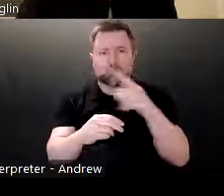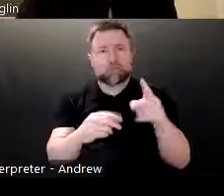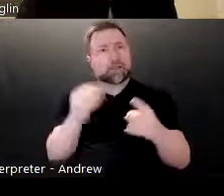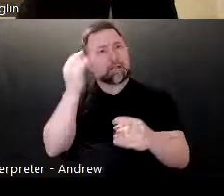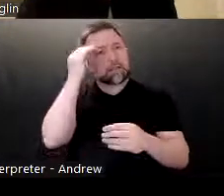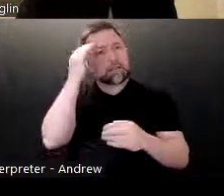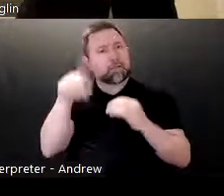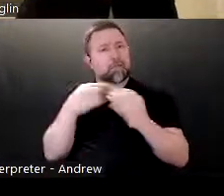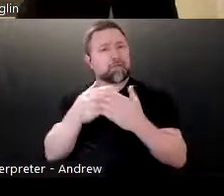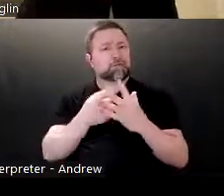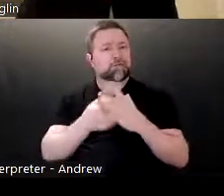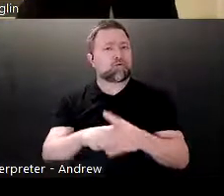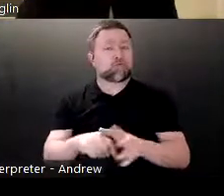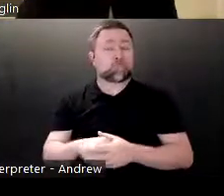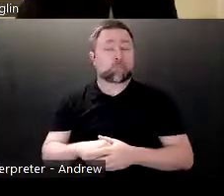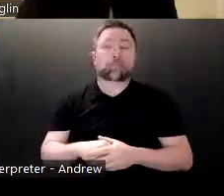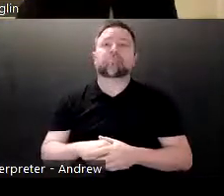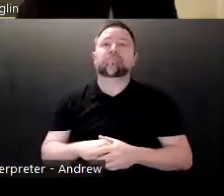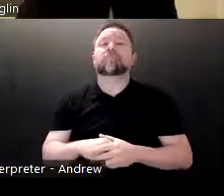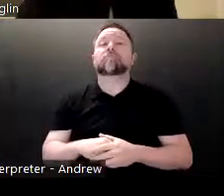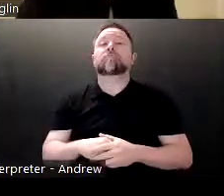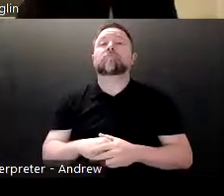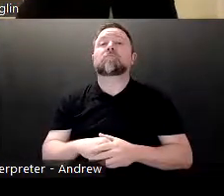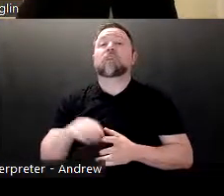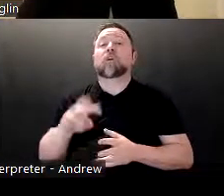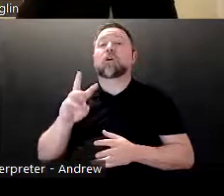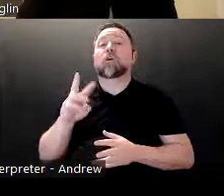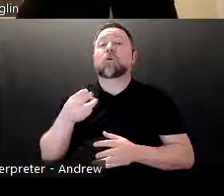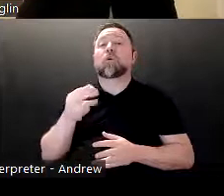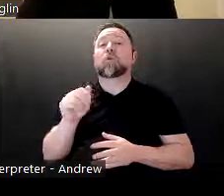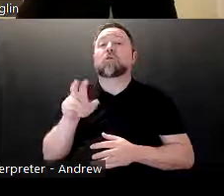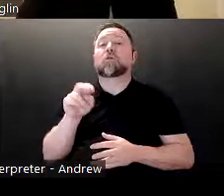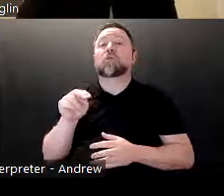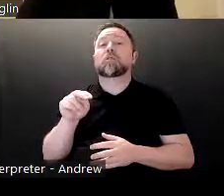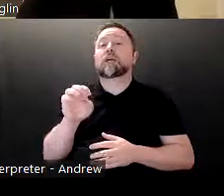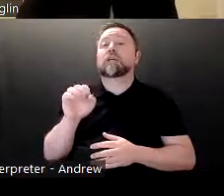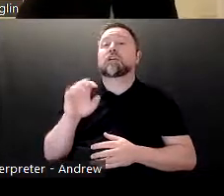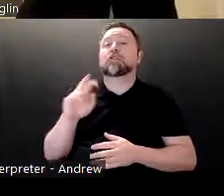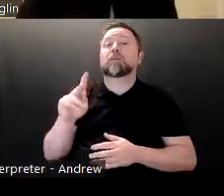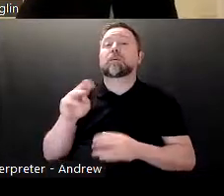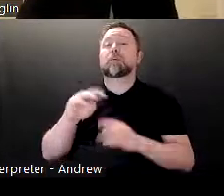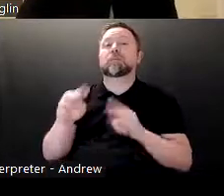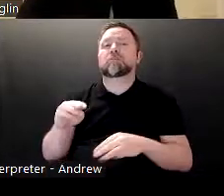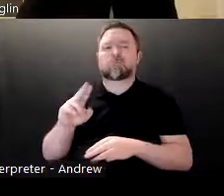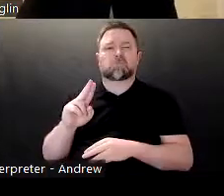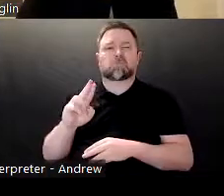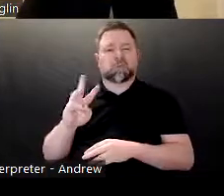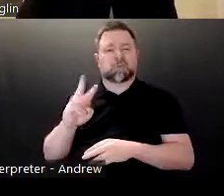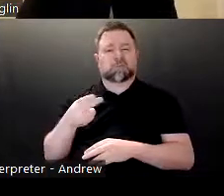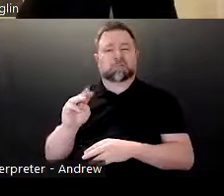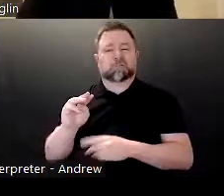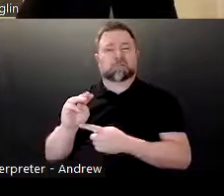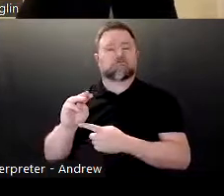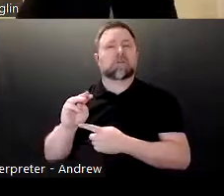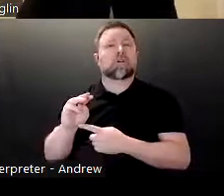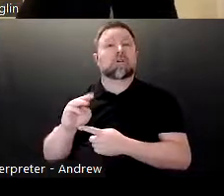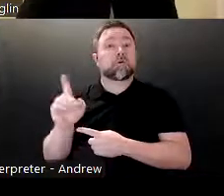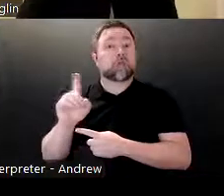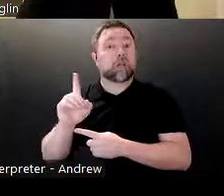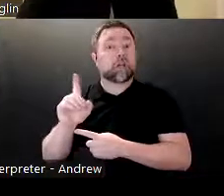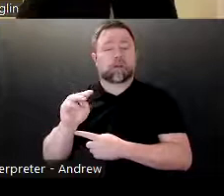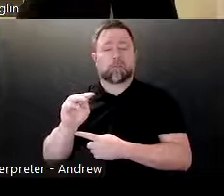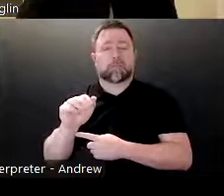get started. The Wharton Esherick Museum lies just outside of Malvern, Pennsylvania, which is roughly 28